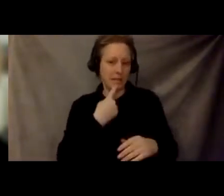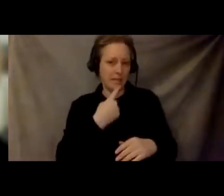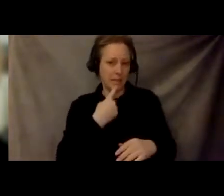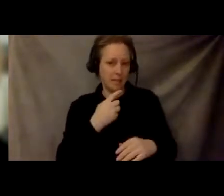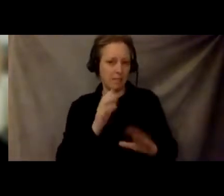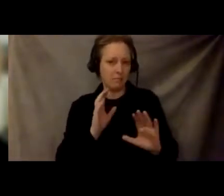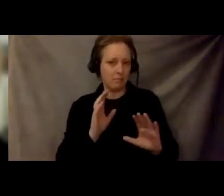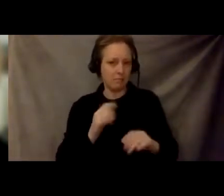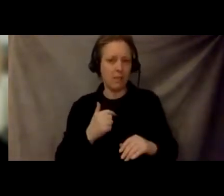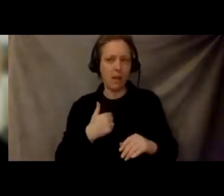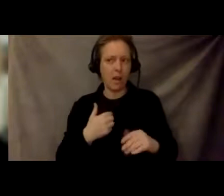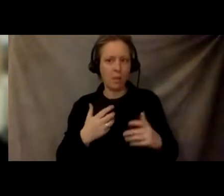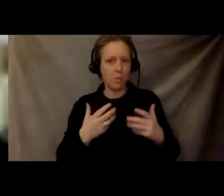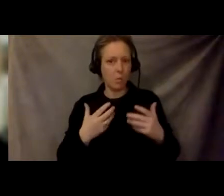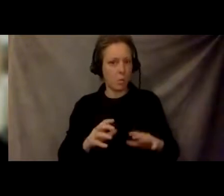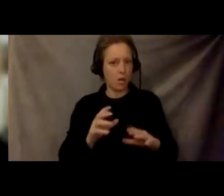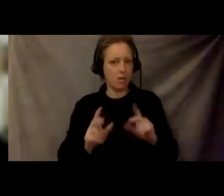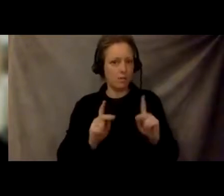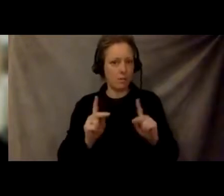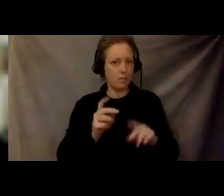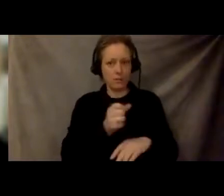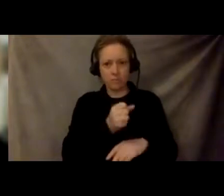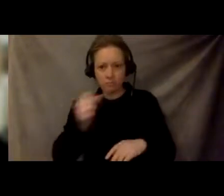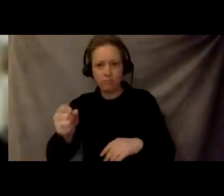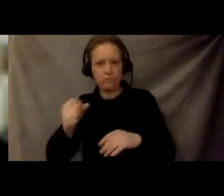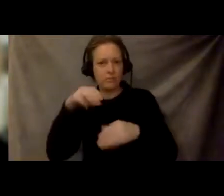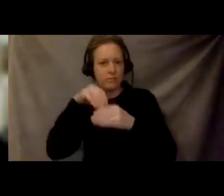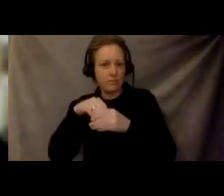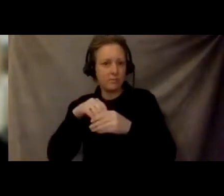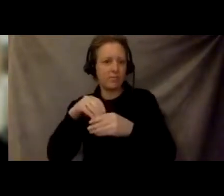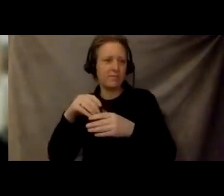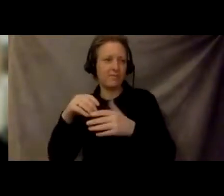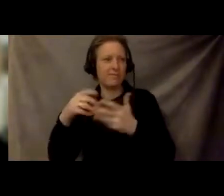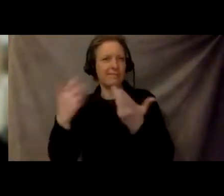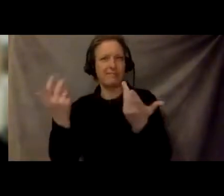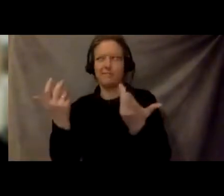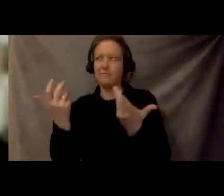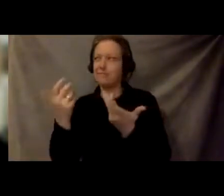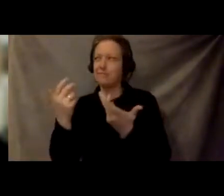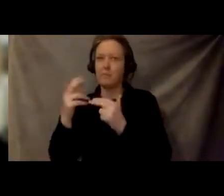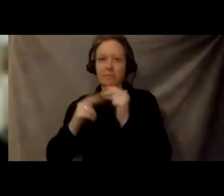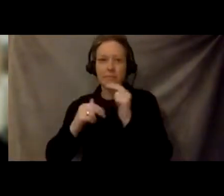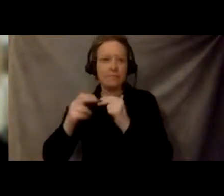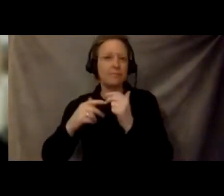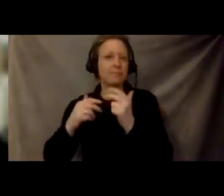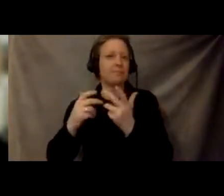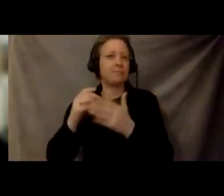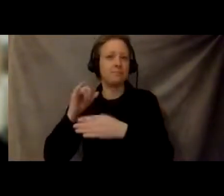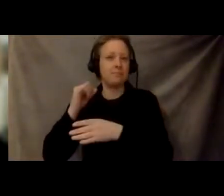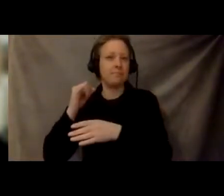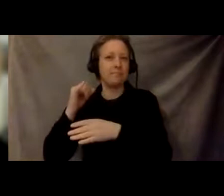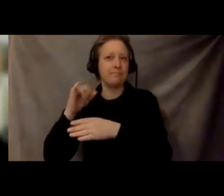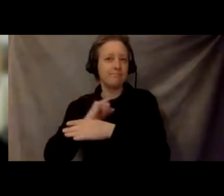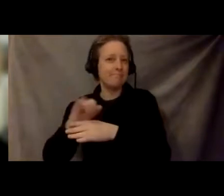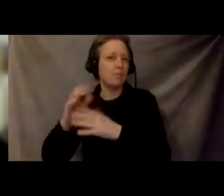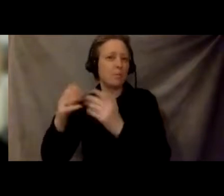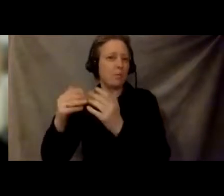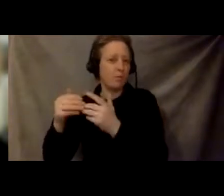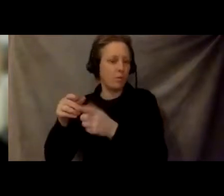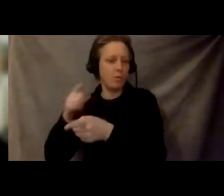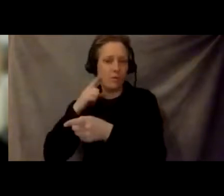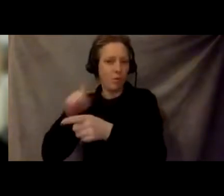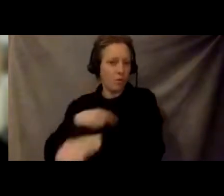in society and get a path forward. And so I believe strongly in things like addiction centers, mental